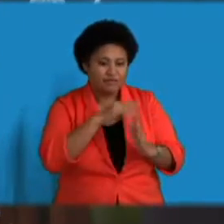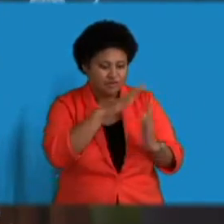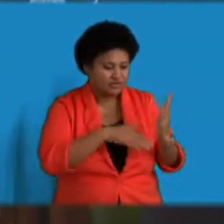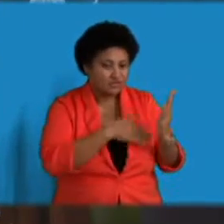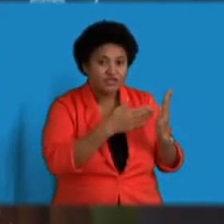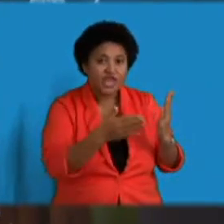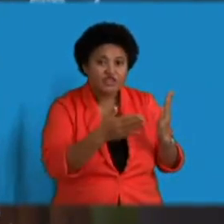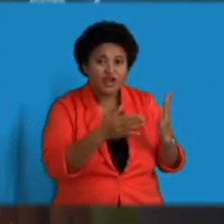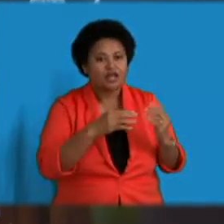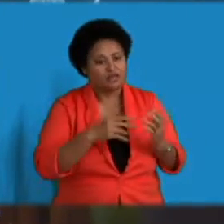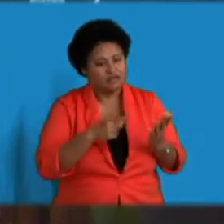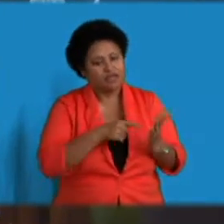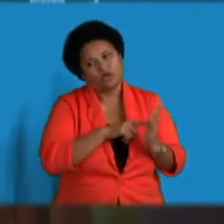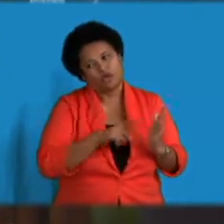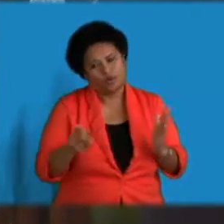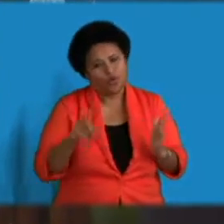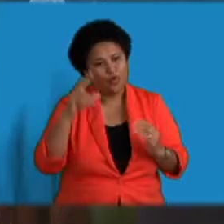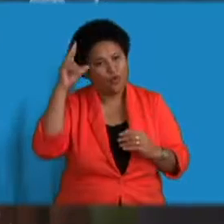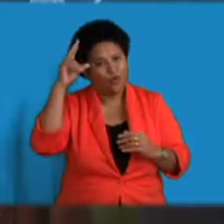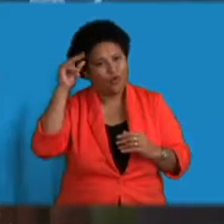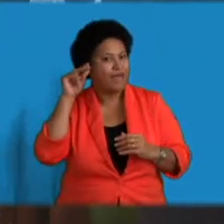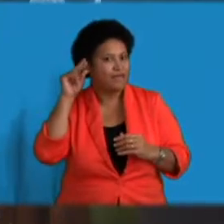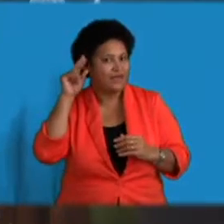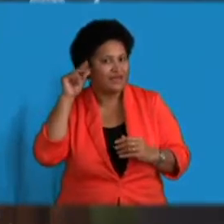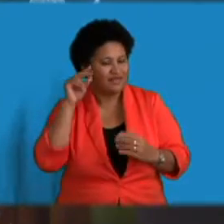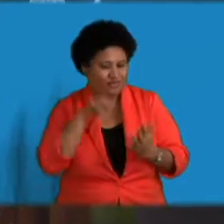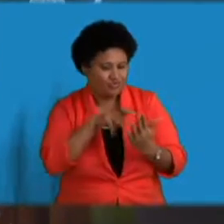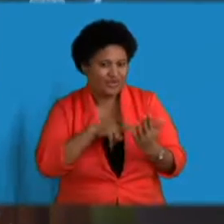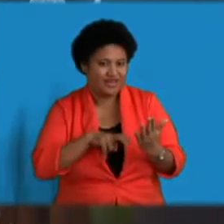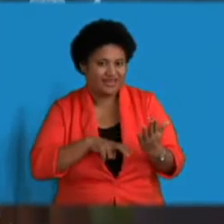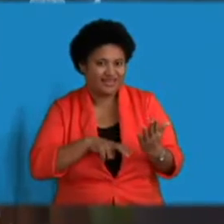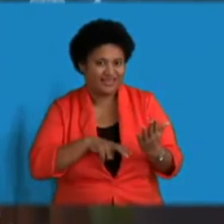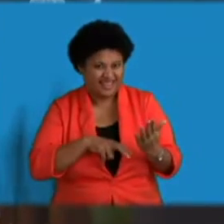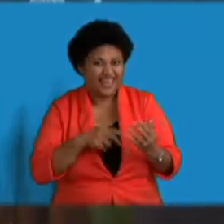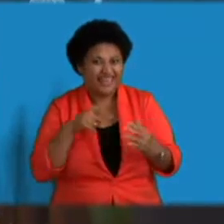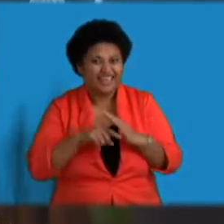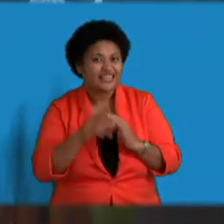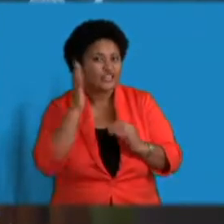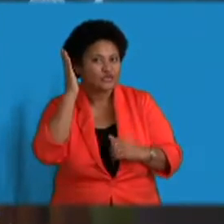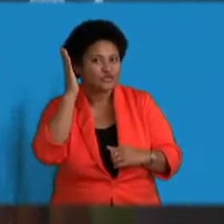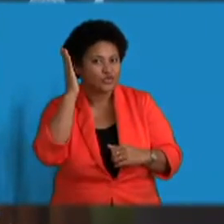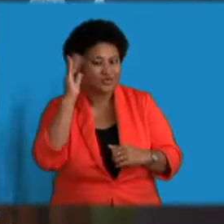for library reading, Madam Speaker. Otherwise,